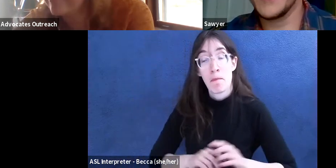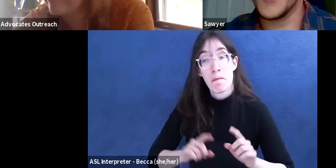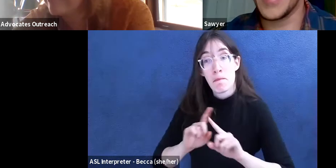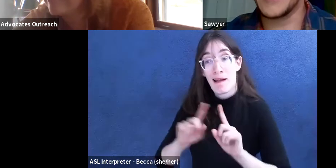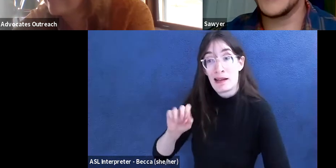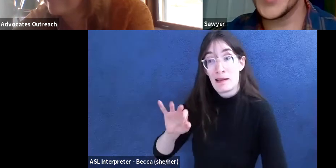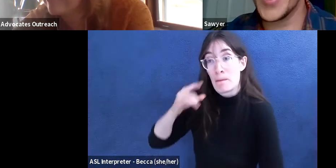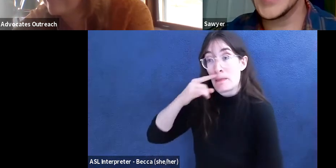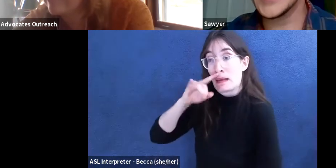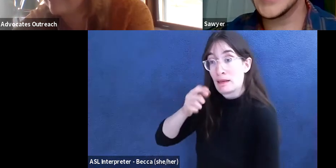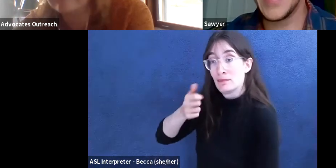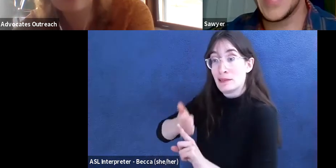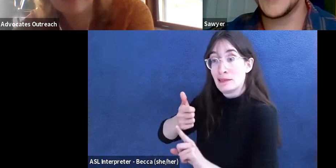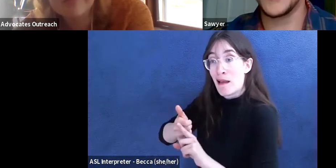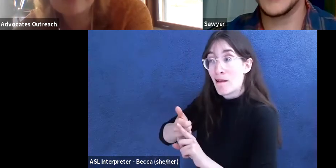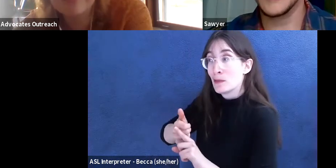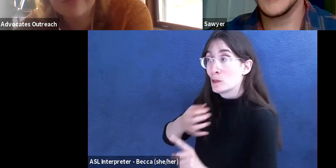way?